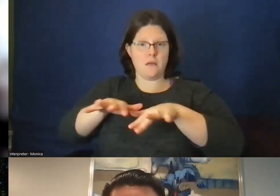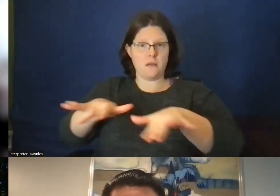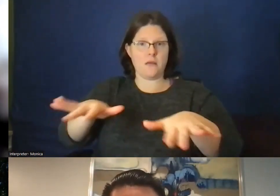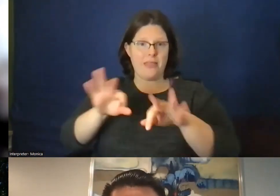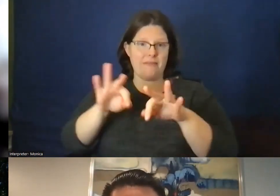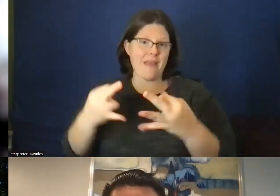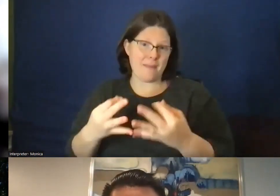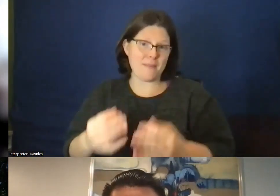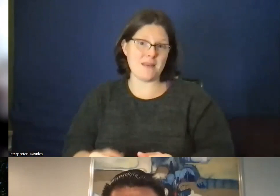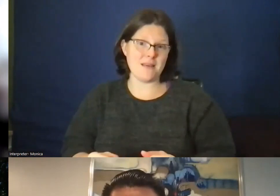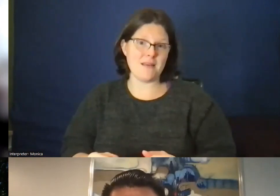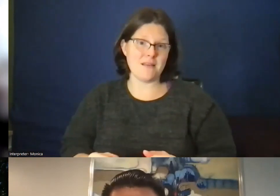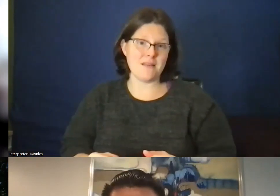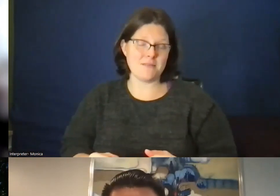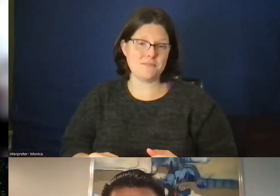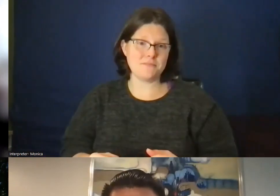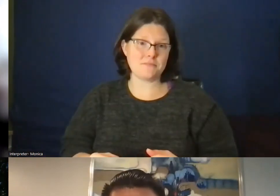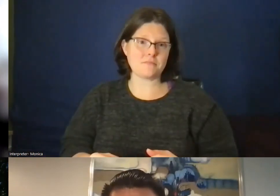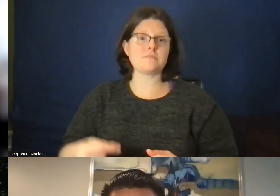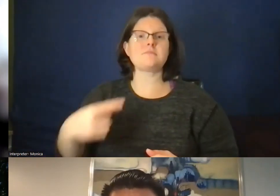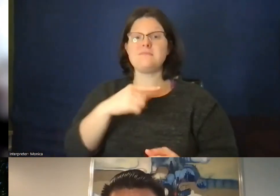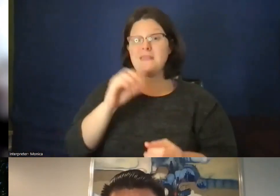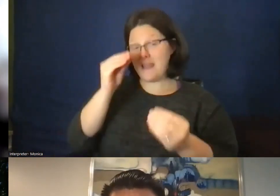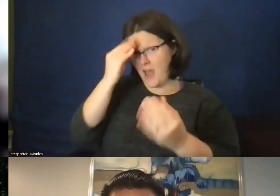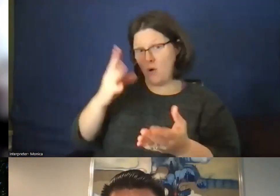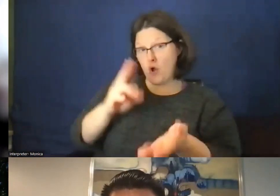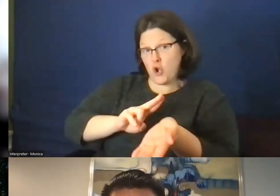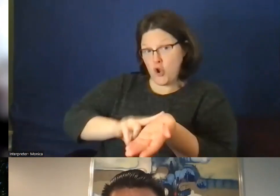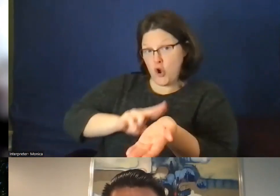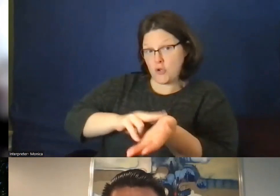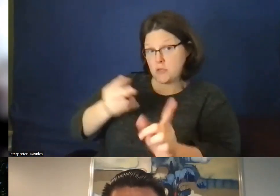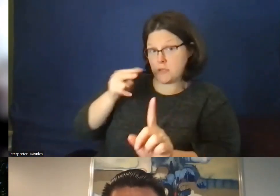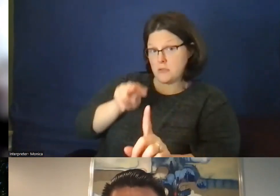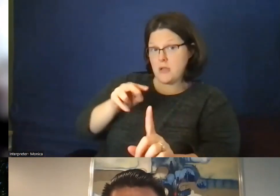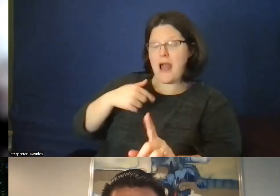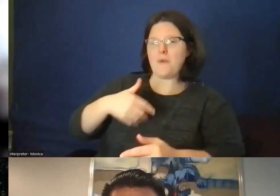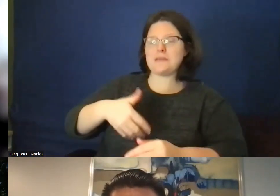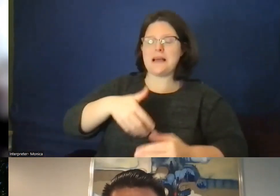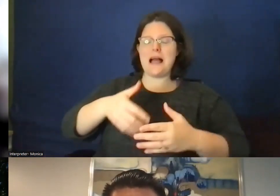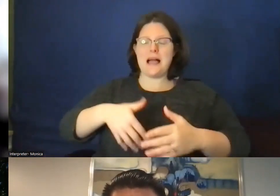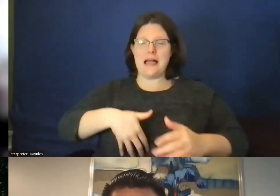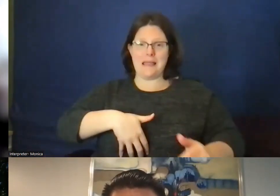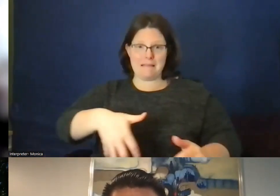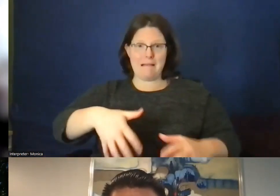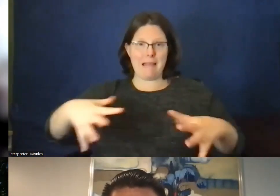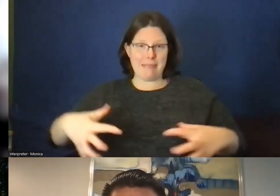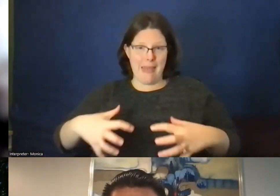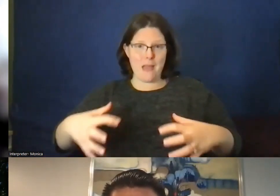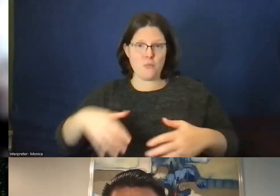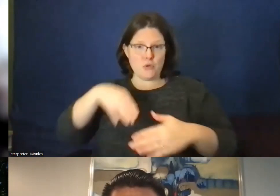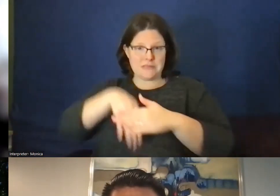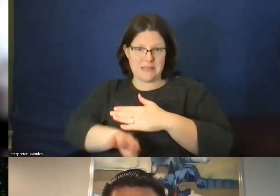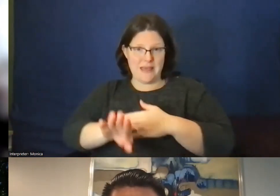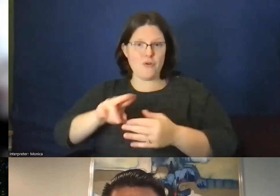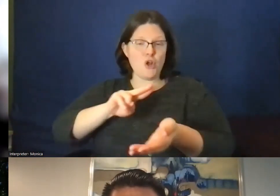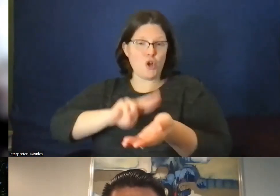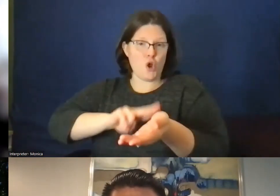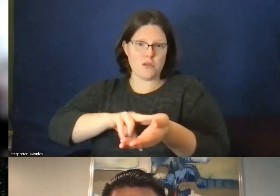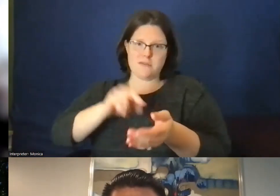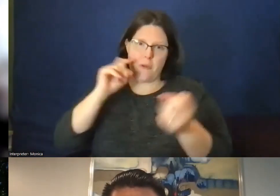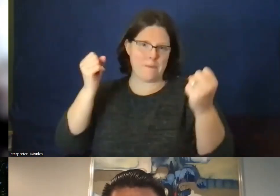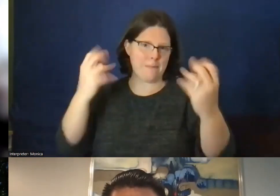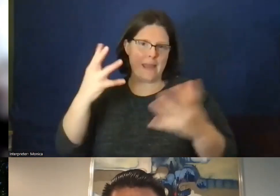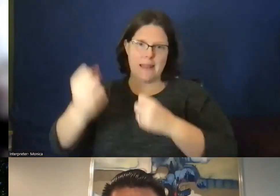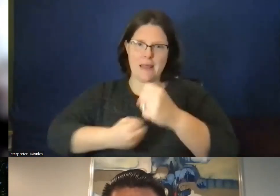Yep. Now, from a nursing standpoint, interestingly, I was a labor and delivery nurse for years. And